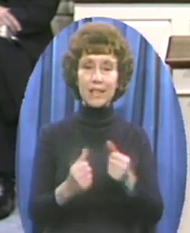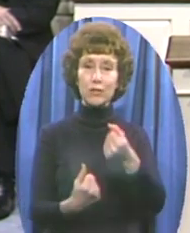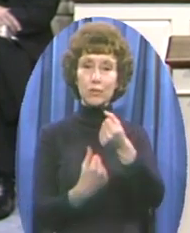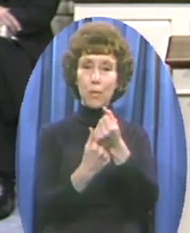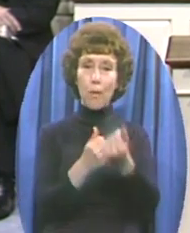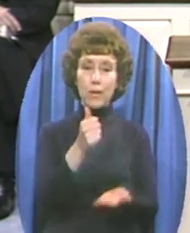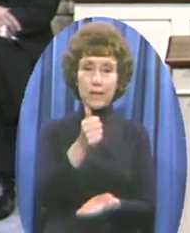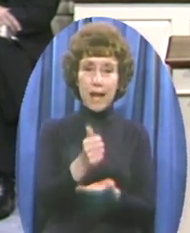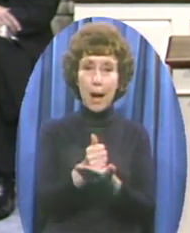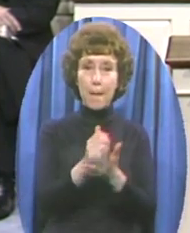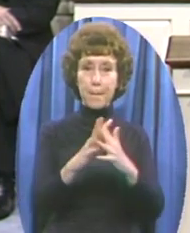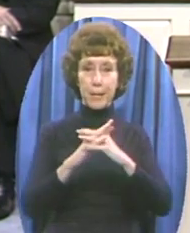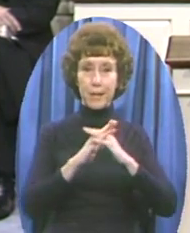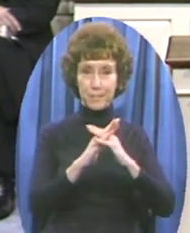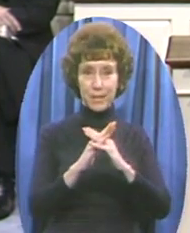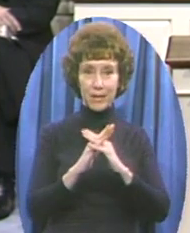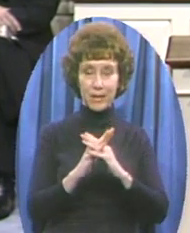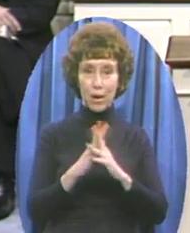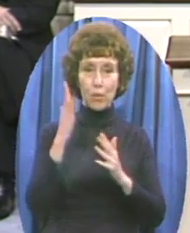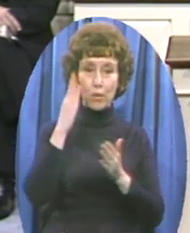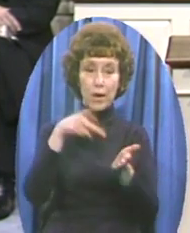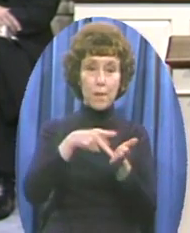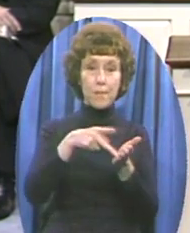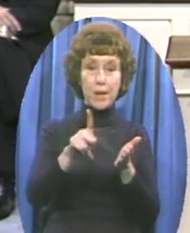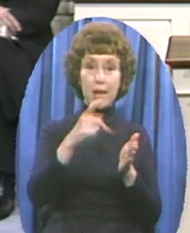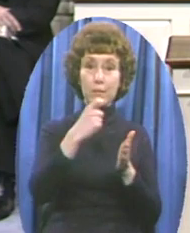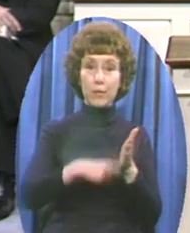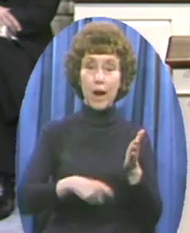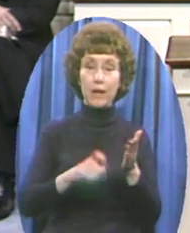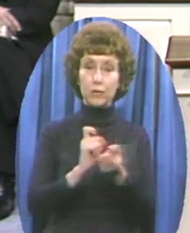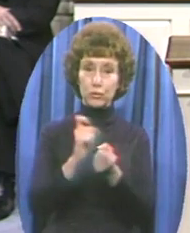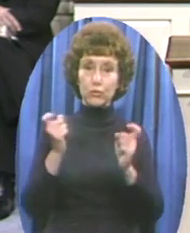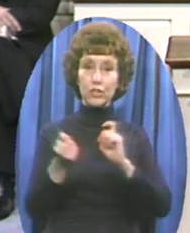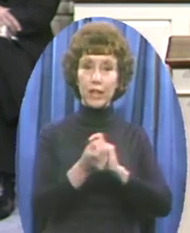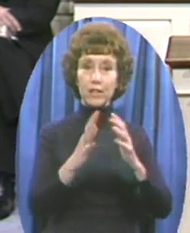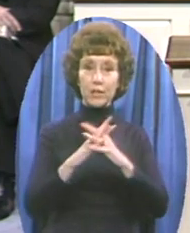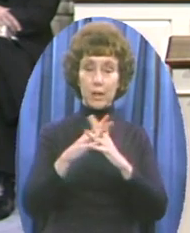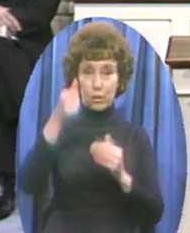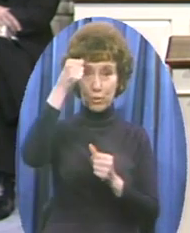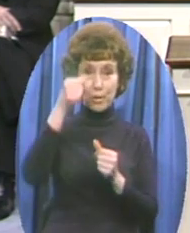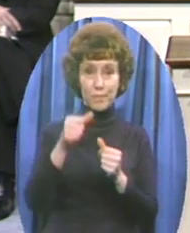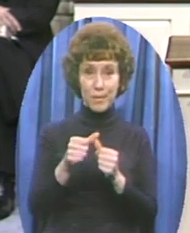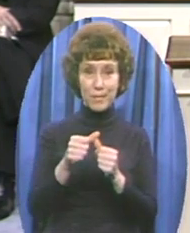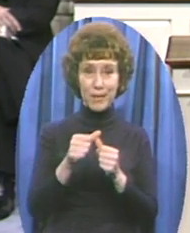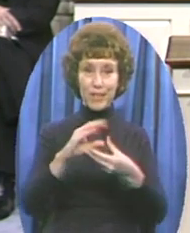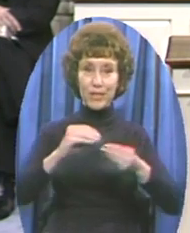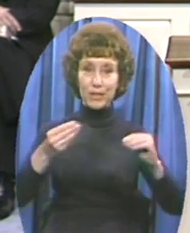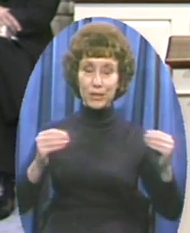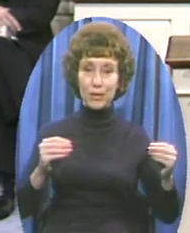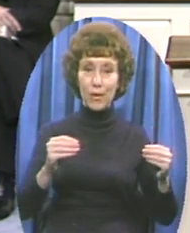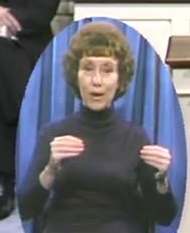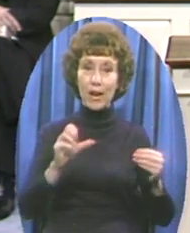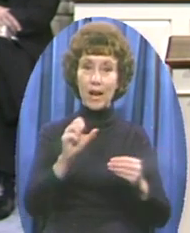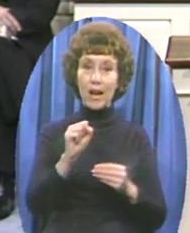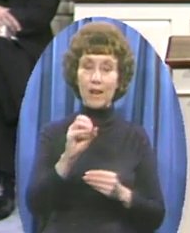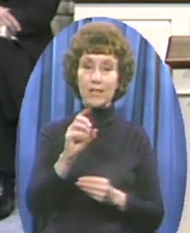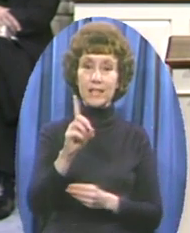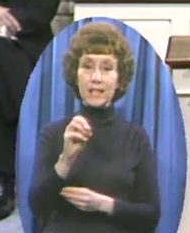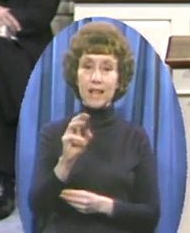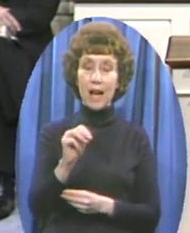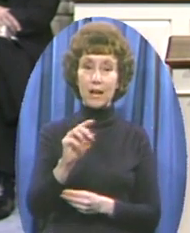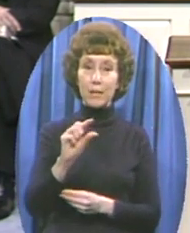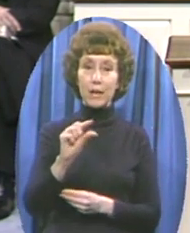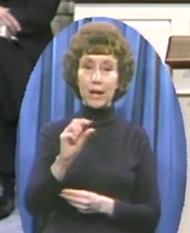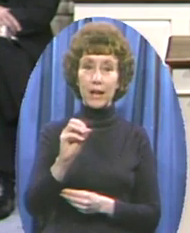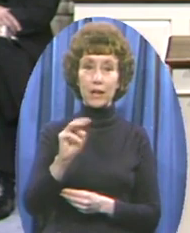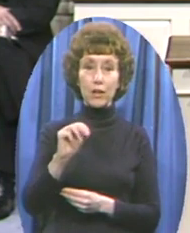Americans who are willing to pay the price to turn this nation around. Remember the story of Sodom and Gomorrah? God said,